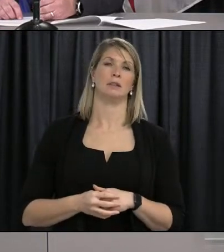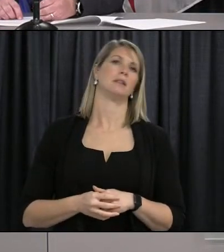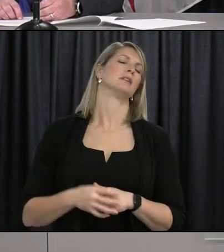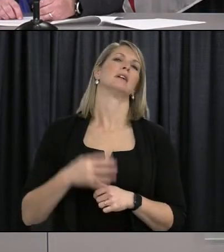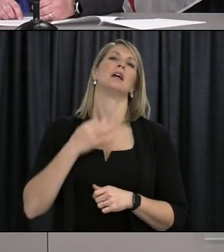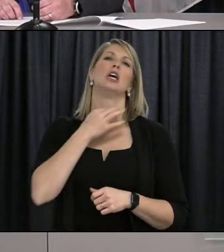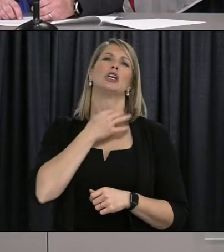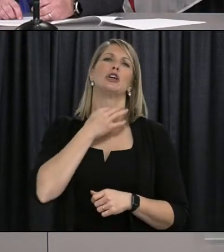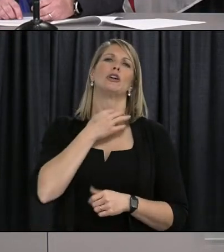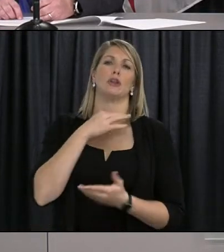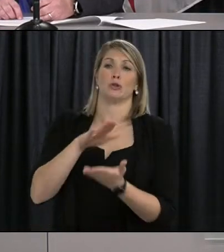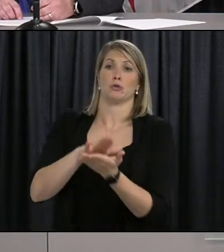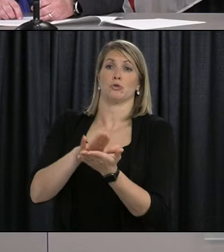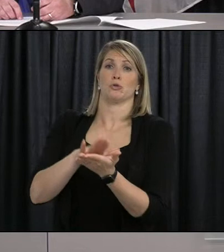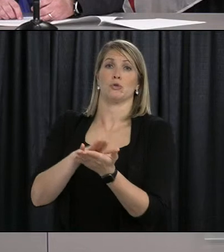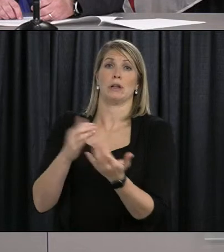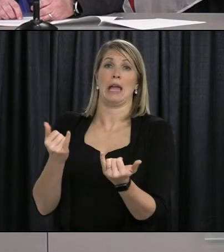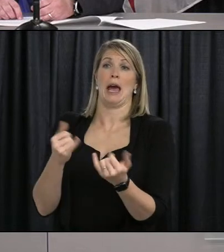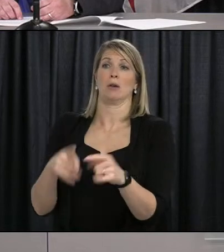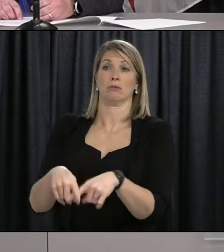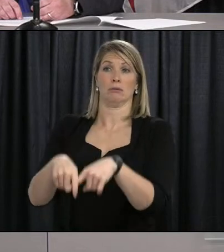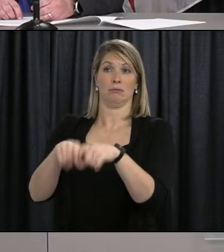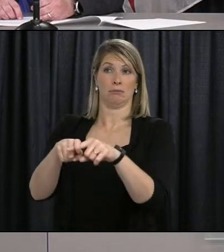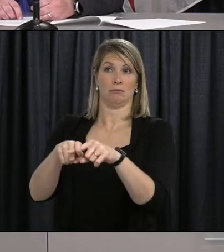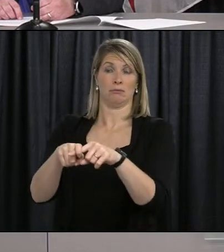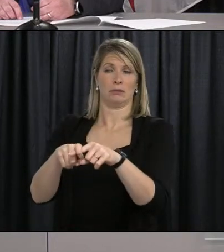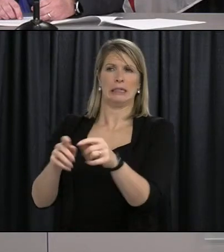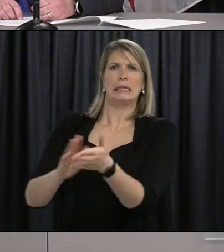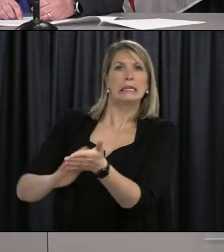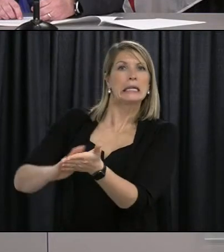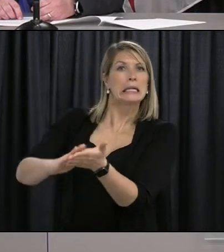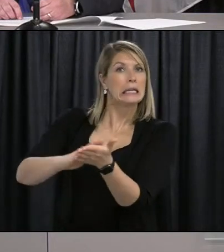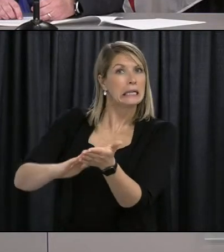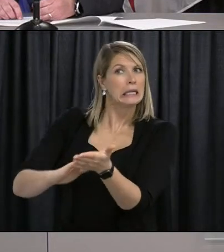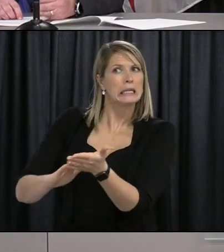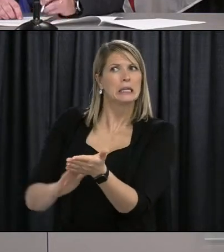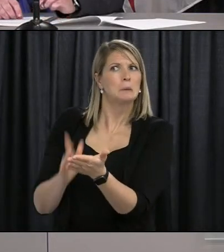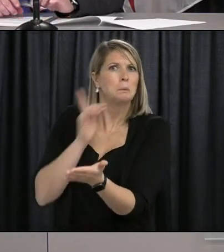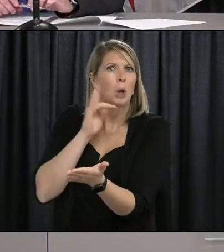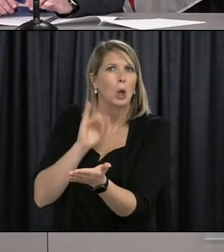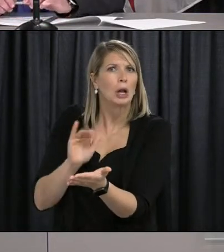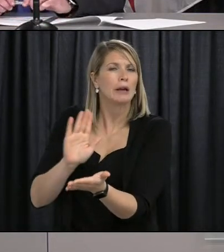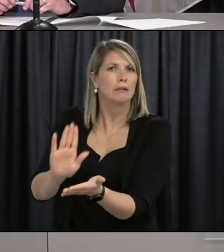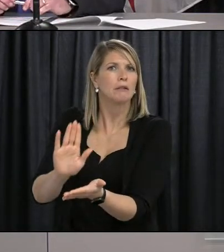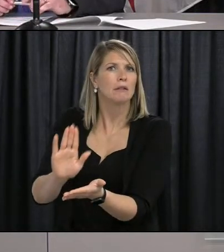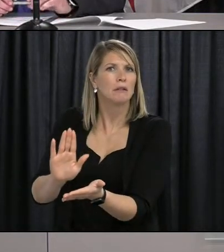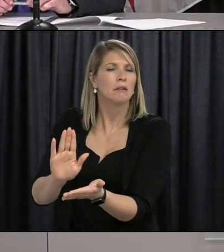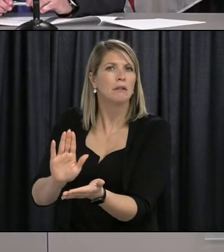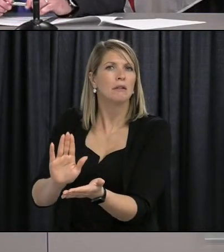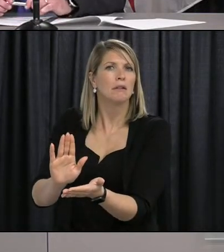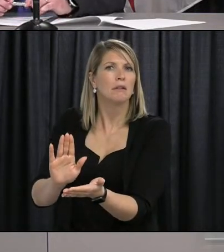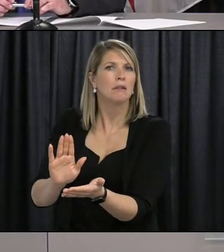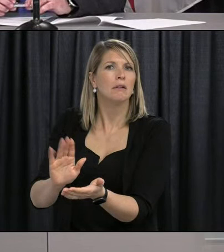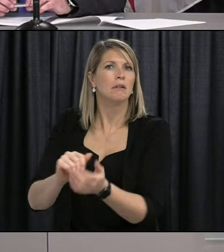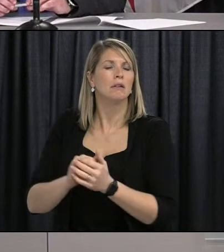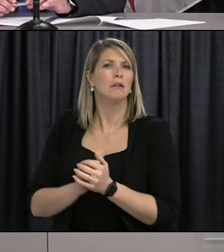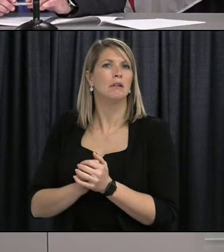school now, where you're closed for 2 days, but teachers are in there today. So is the sanitization process for this particular